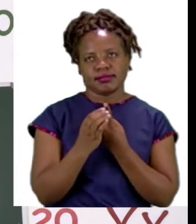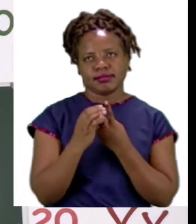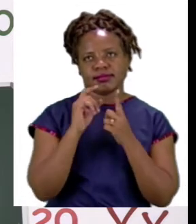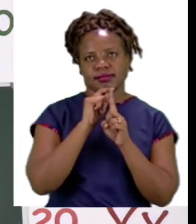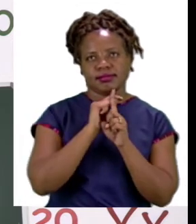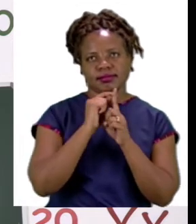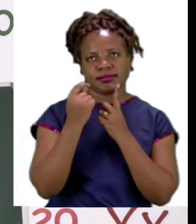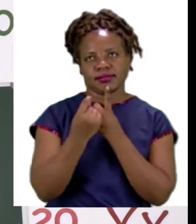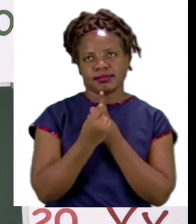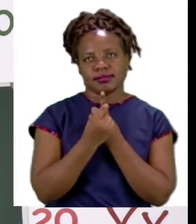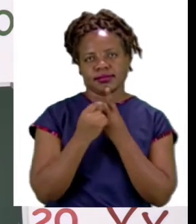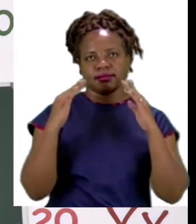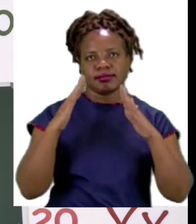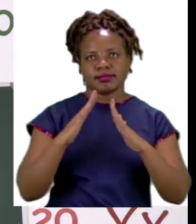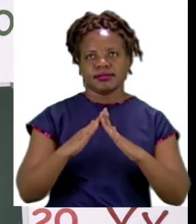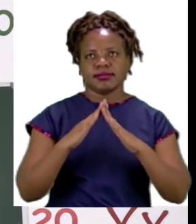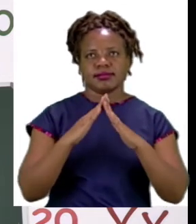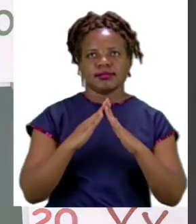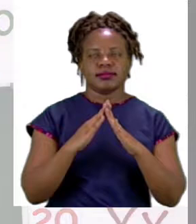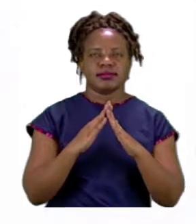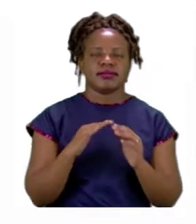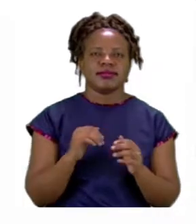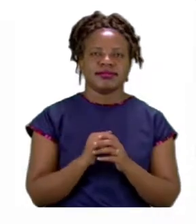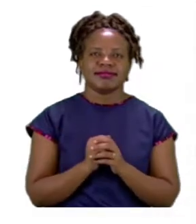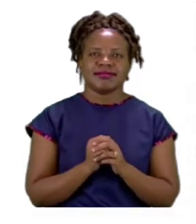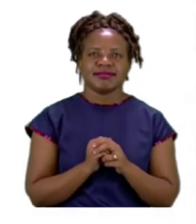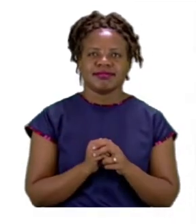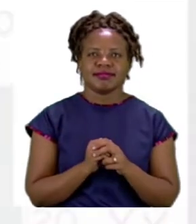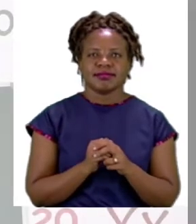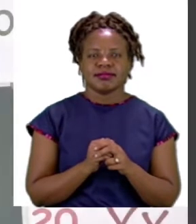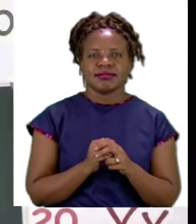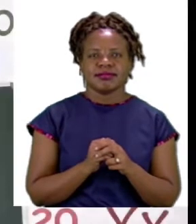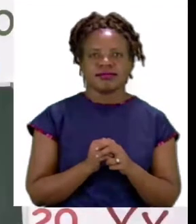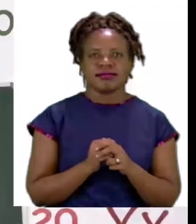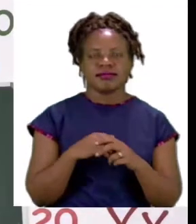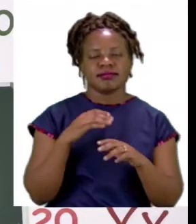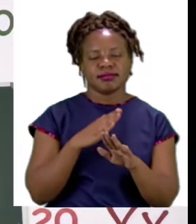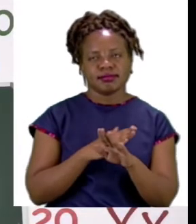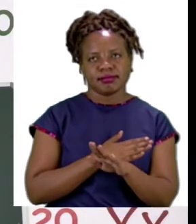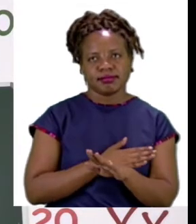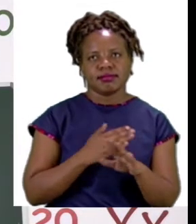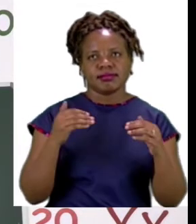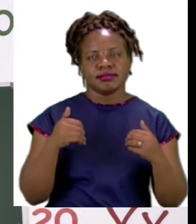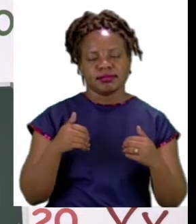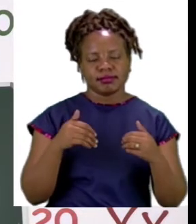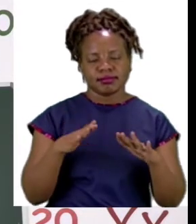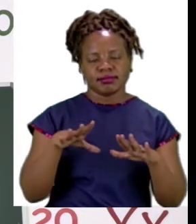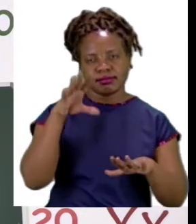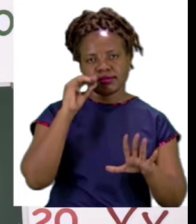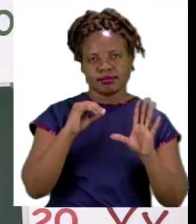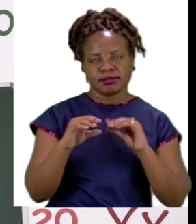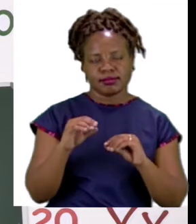culture, traditions and houses. Before we get into any lessons, boys